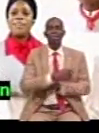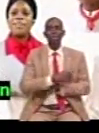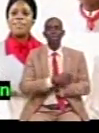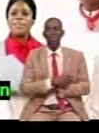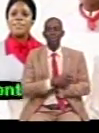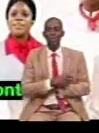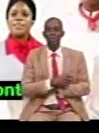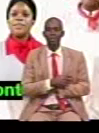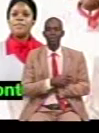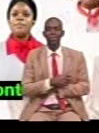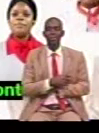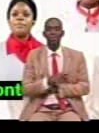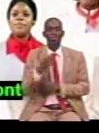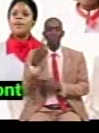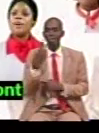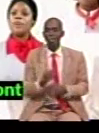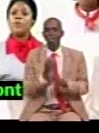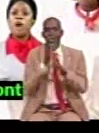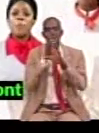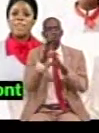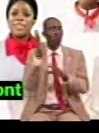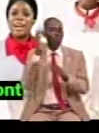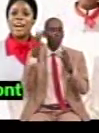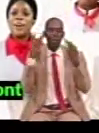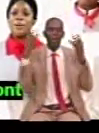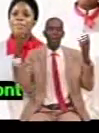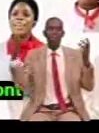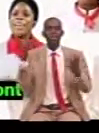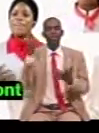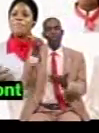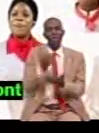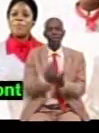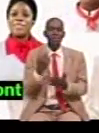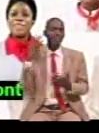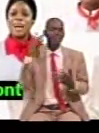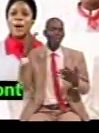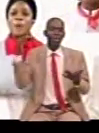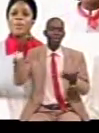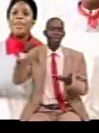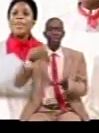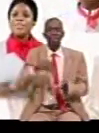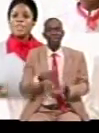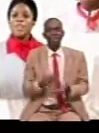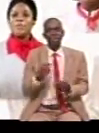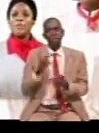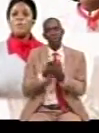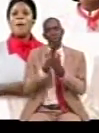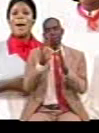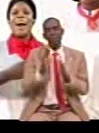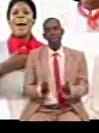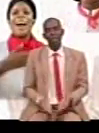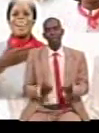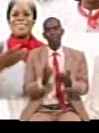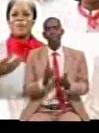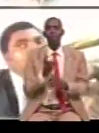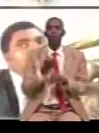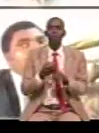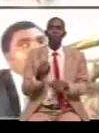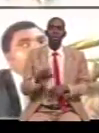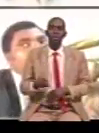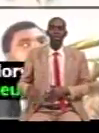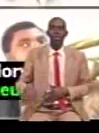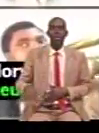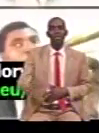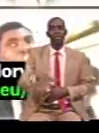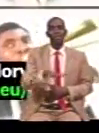morn. Oh, the trumpet sound, the mystery sound, the saints will rise up from